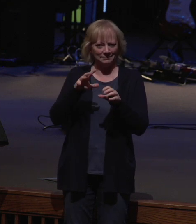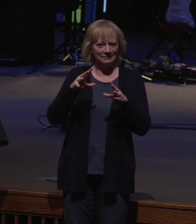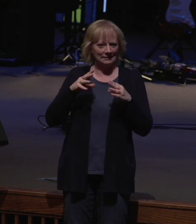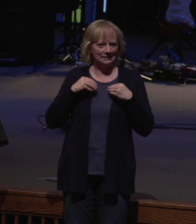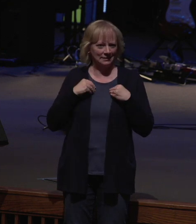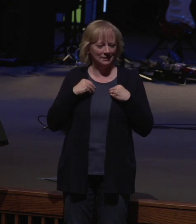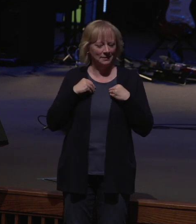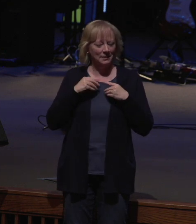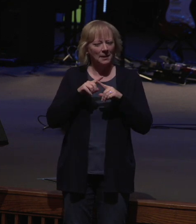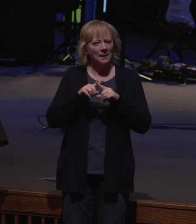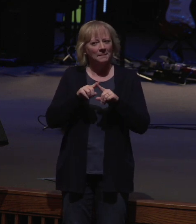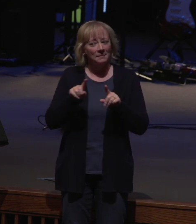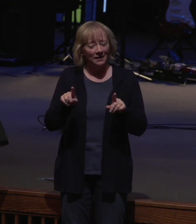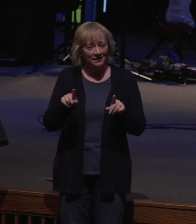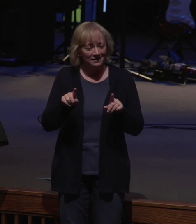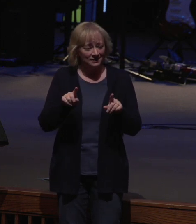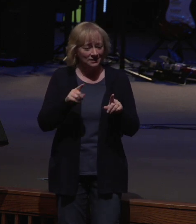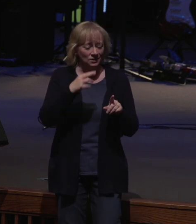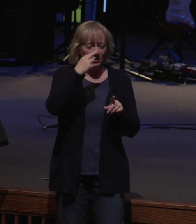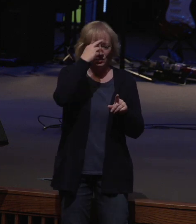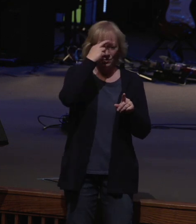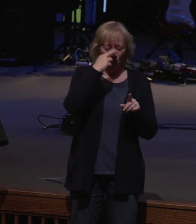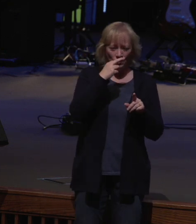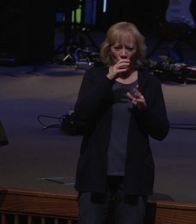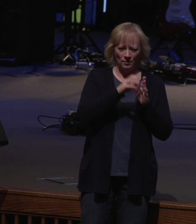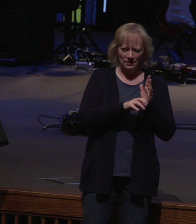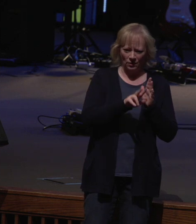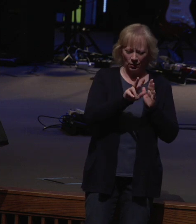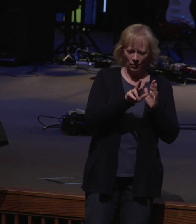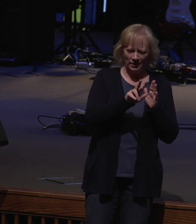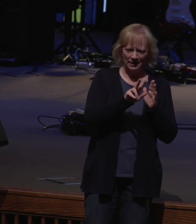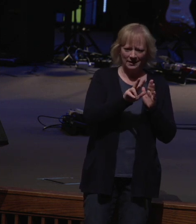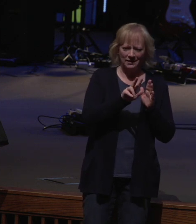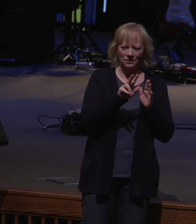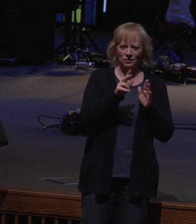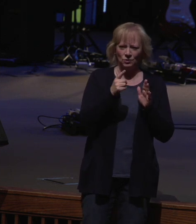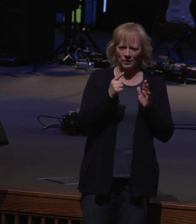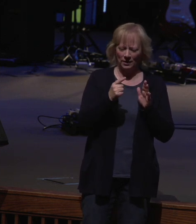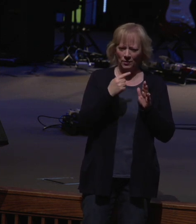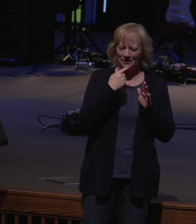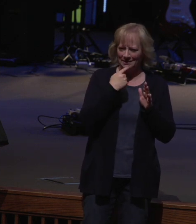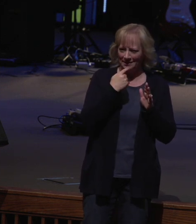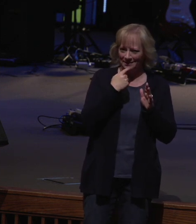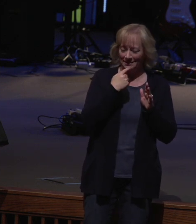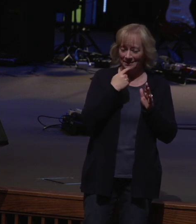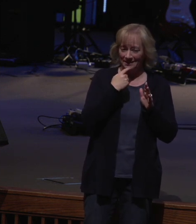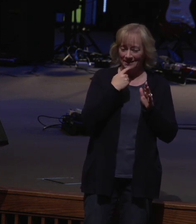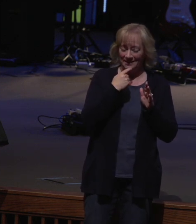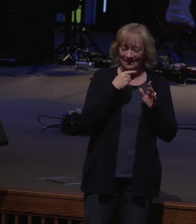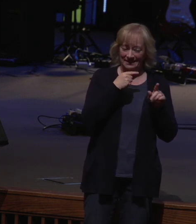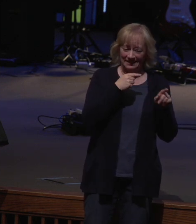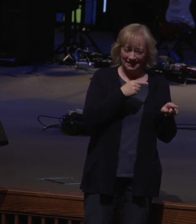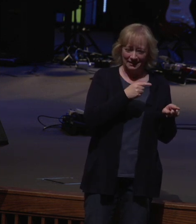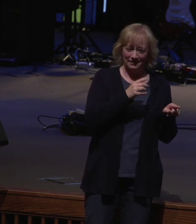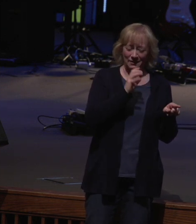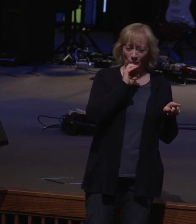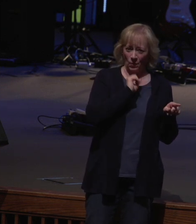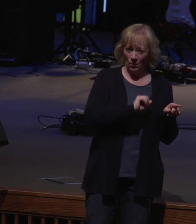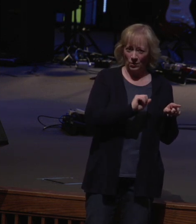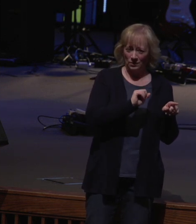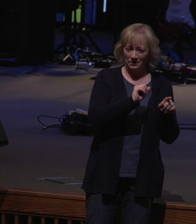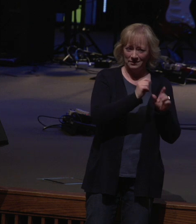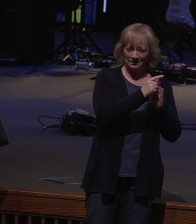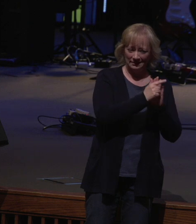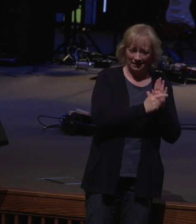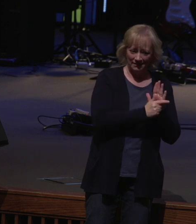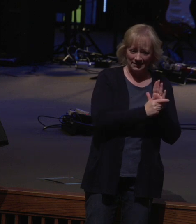But as Romans 3, as we read 21, told us, even in the old covenant, the law